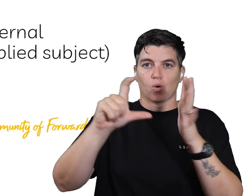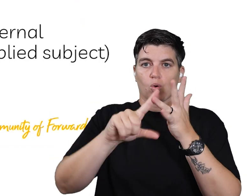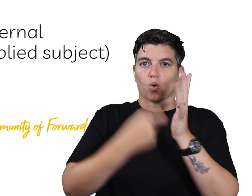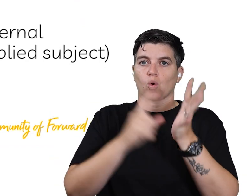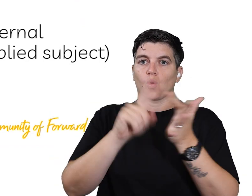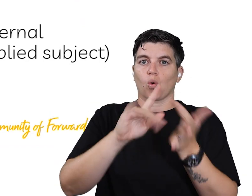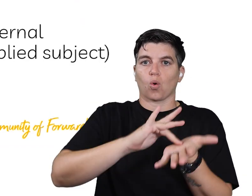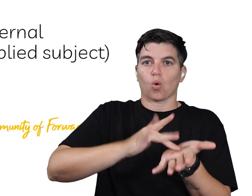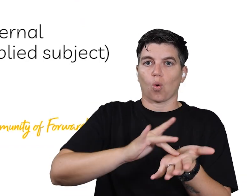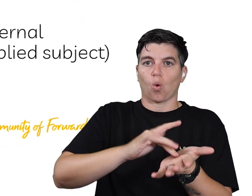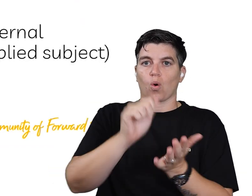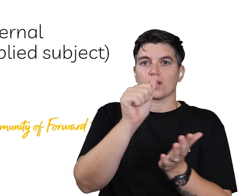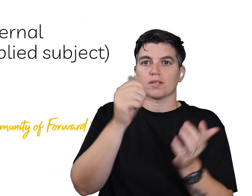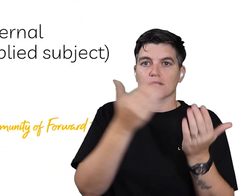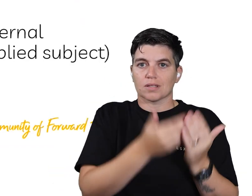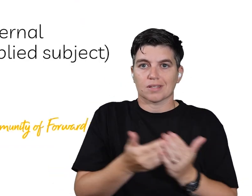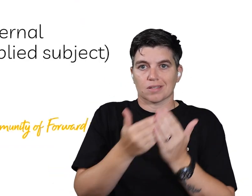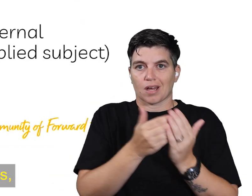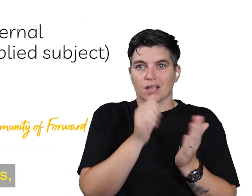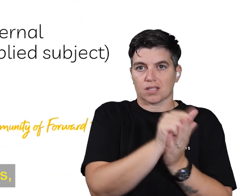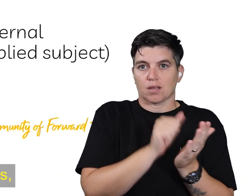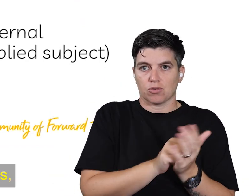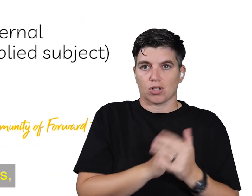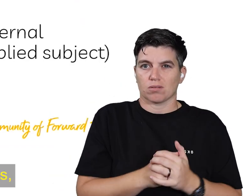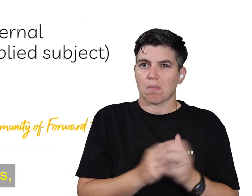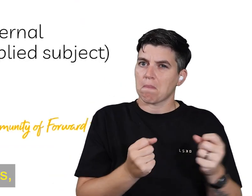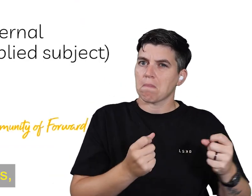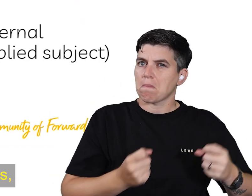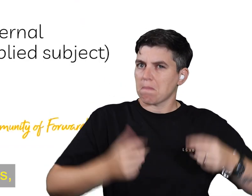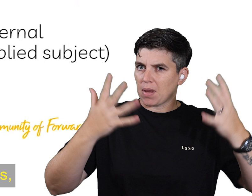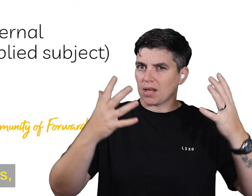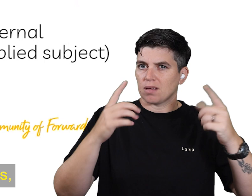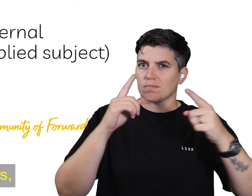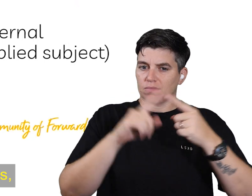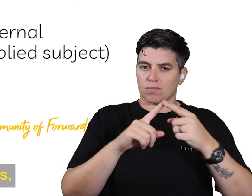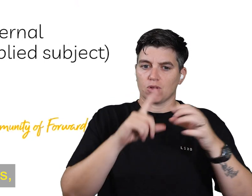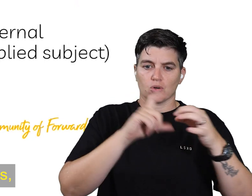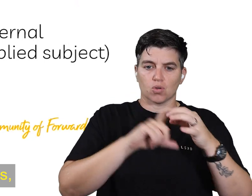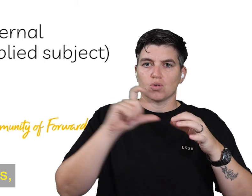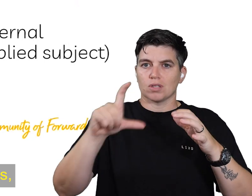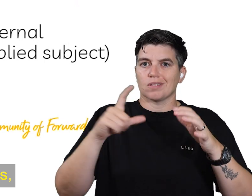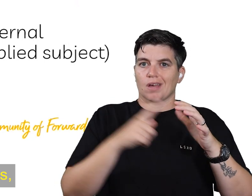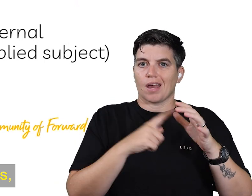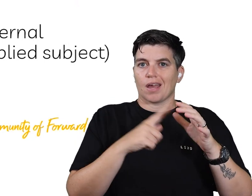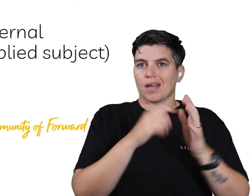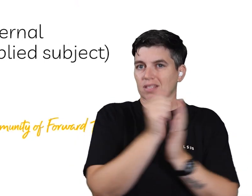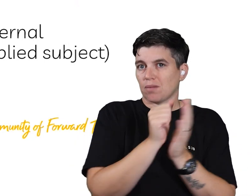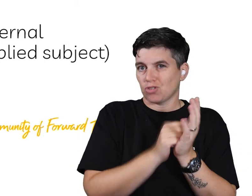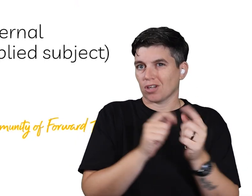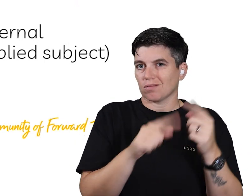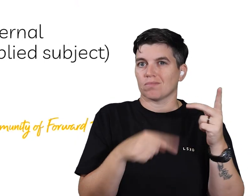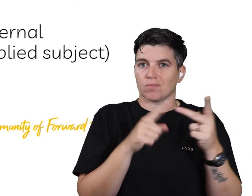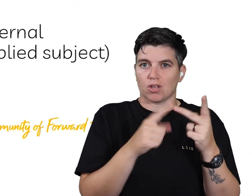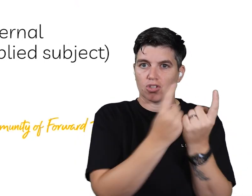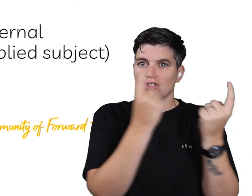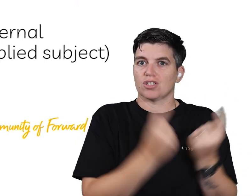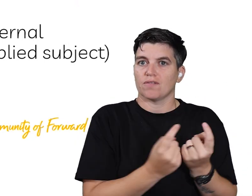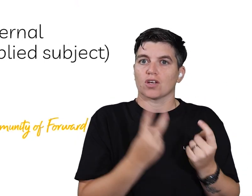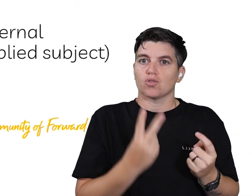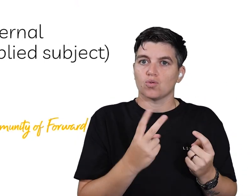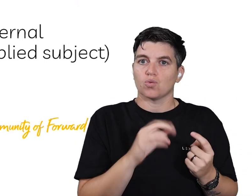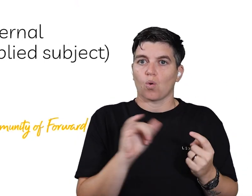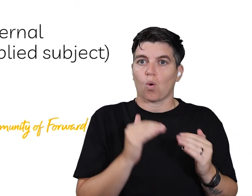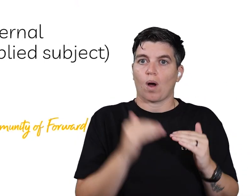are a variety of courses that count towards core, but most notable are QCAA subjects or courses, Certificate 2 courses or